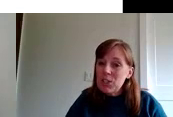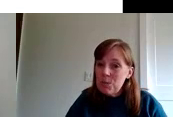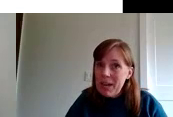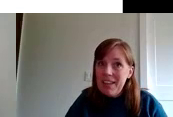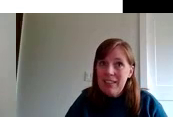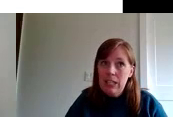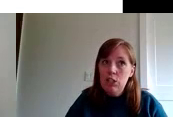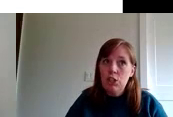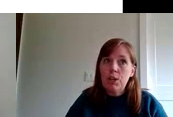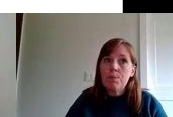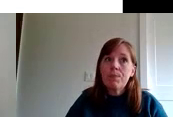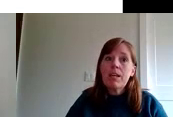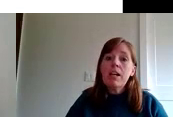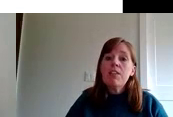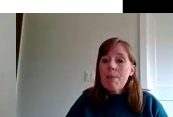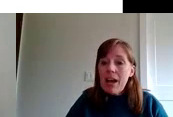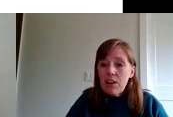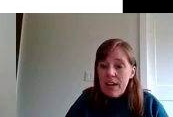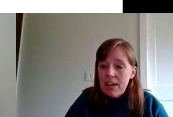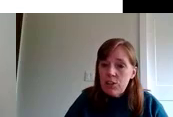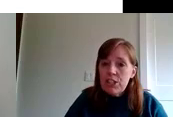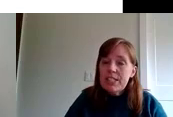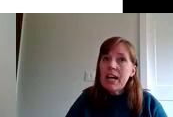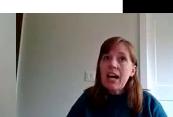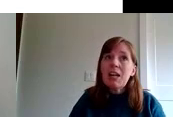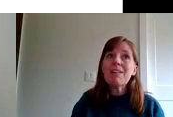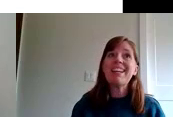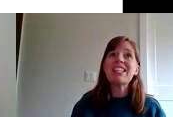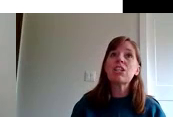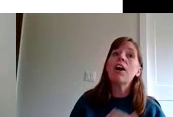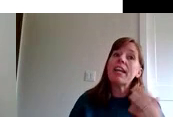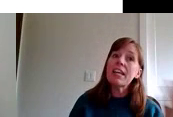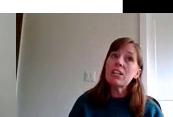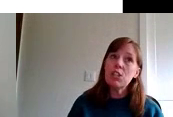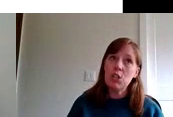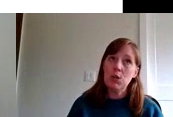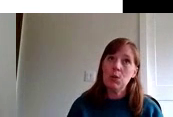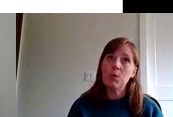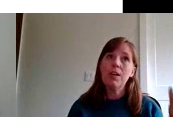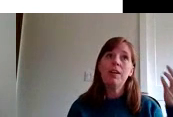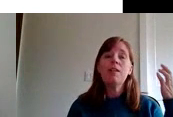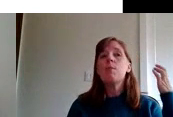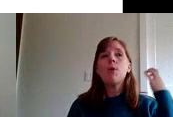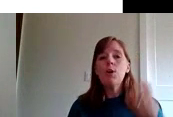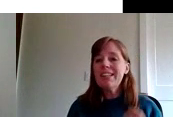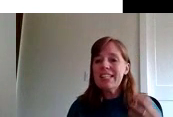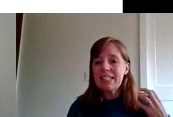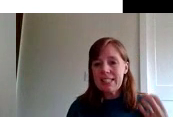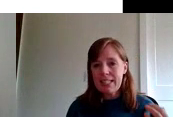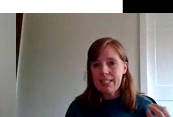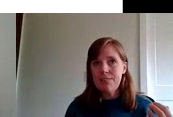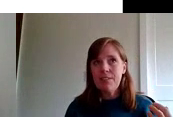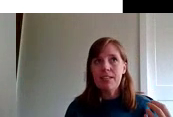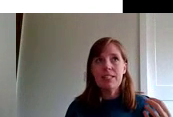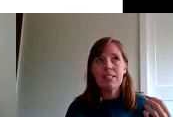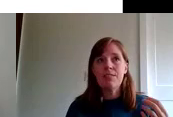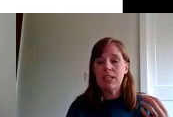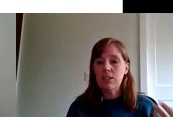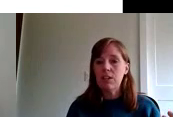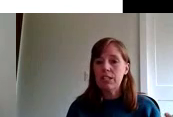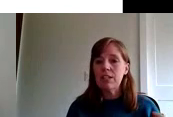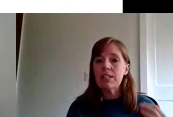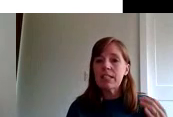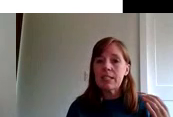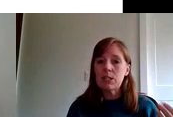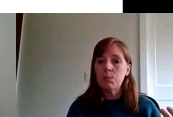distance education math teacher, the amount of energy and time that has gone into putting these